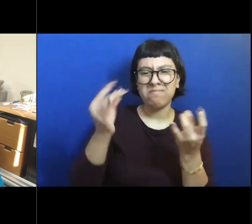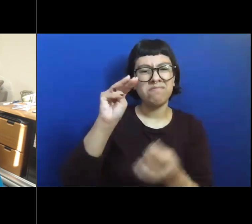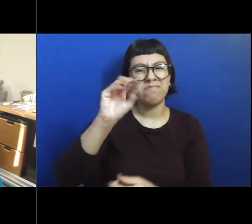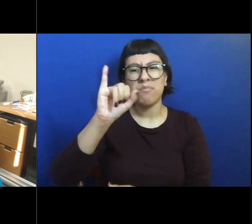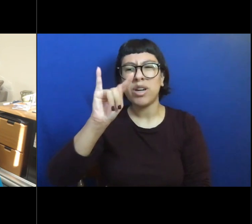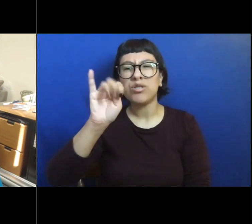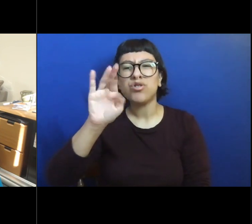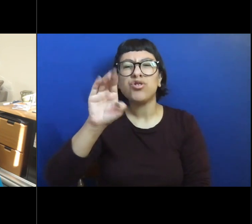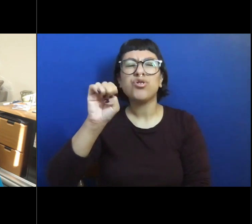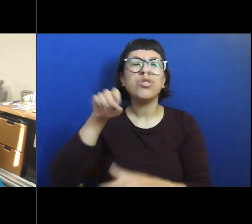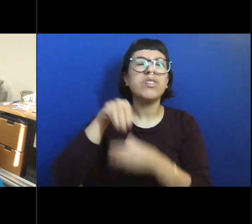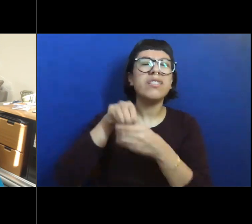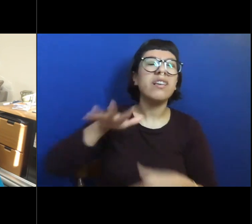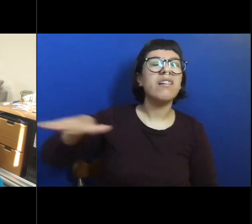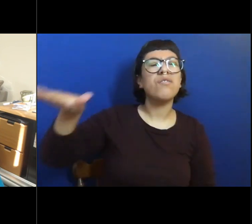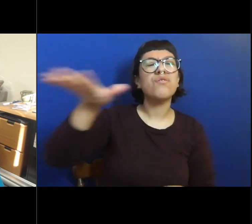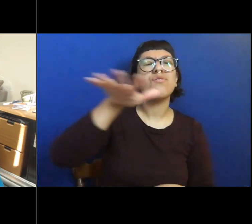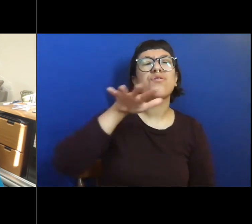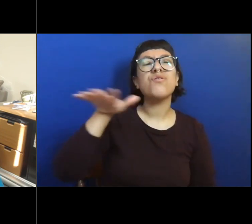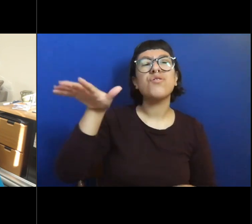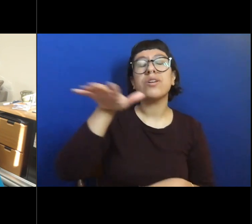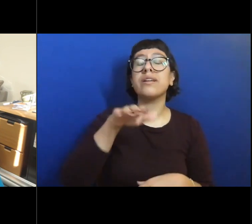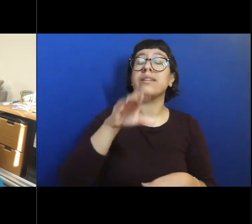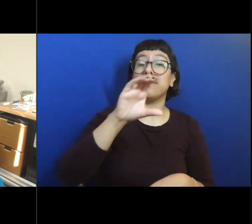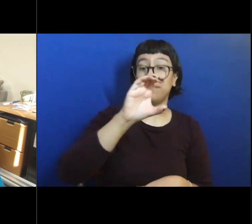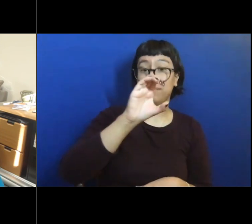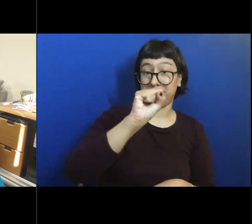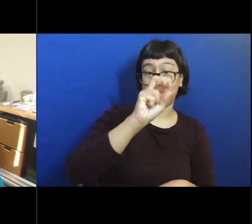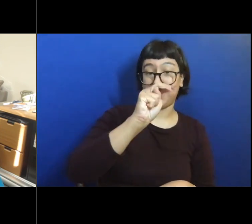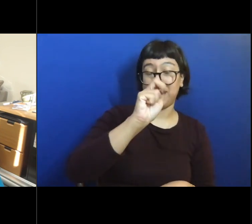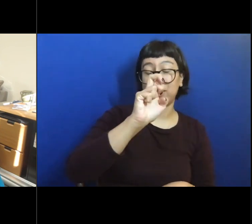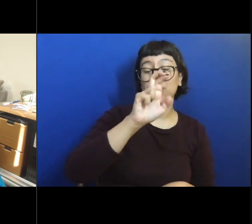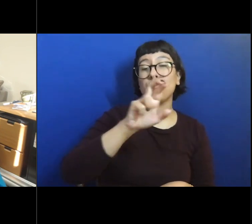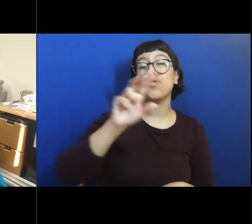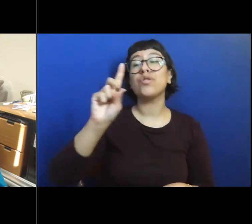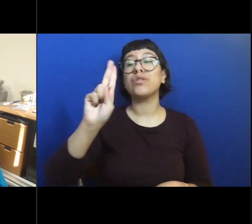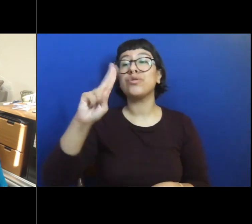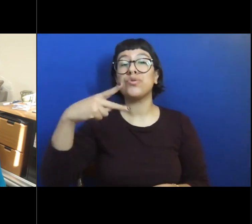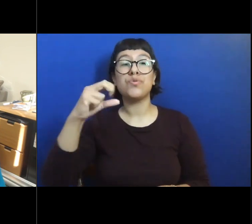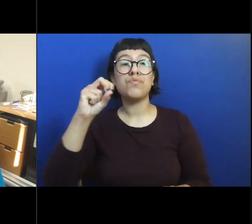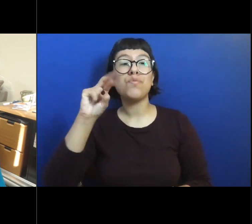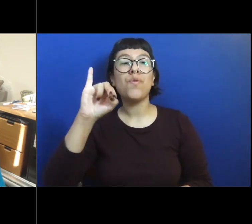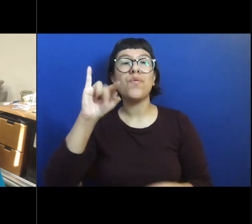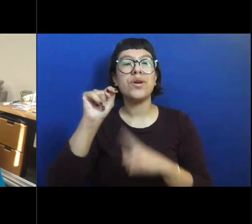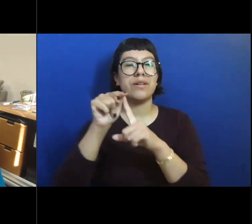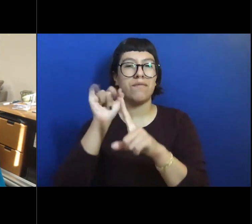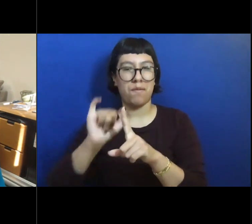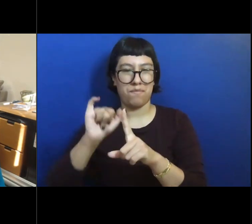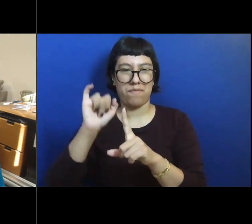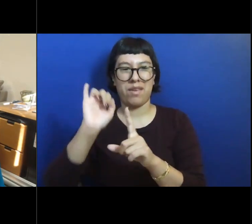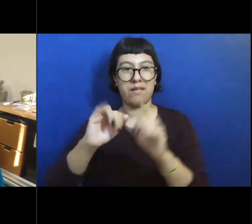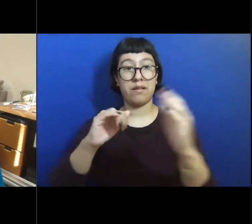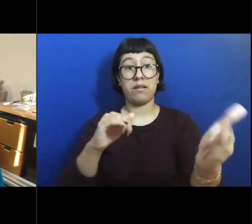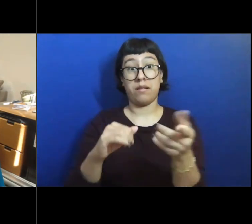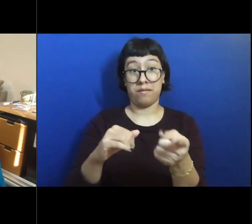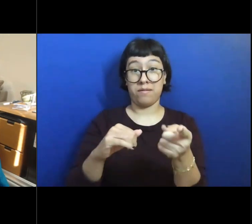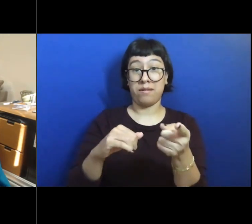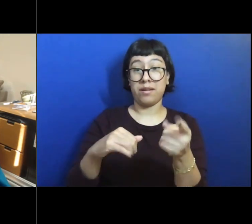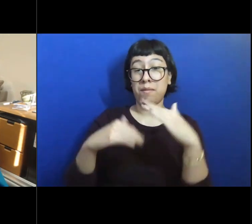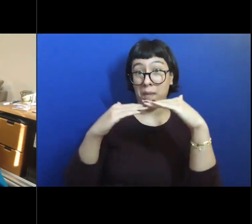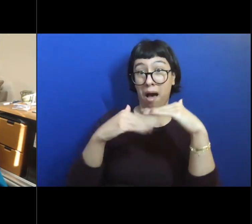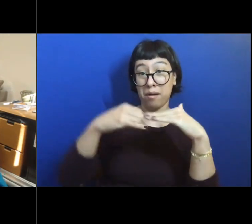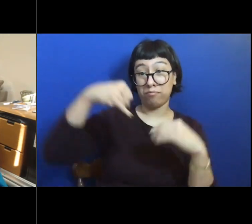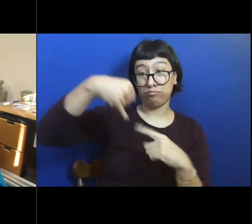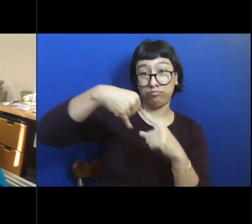temperature sensor and their dew point sensor are just sticking on this little probe that comes off of our instrument. Now you see this little blue antenna down here at the